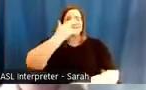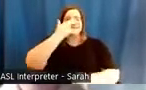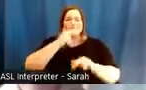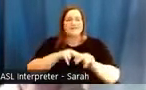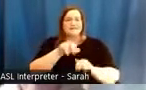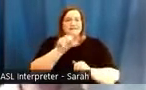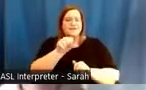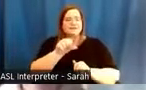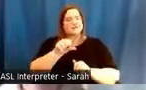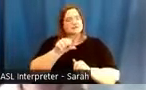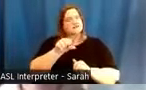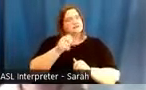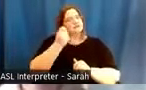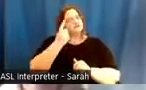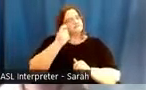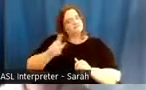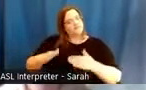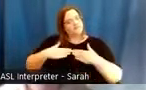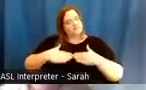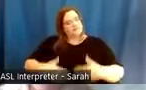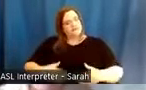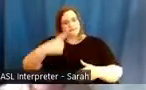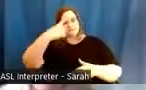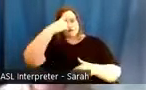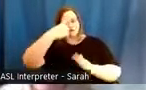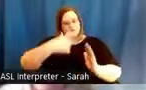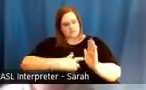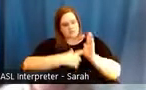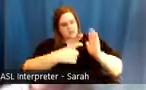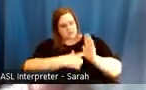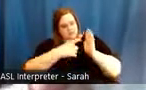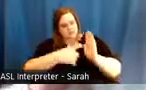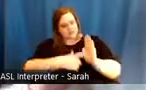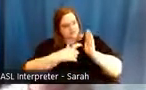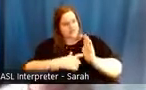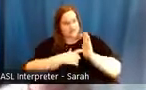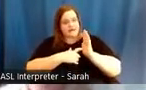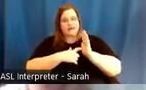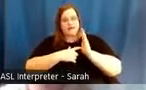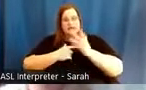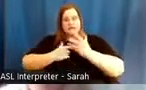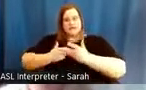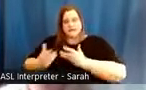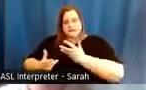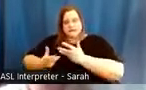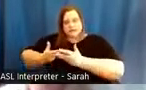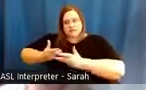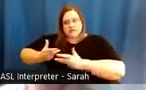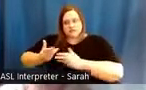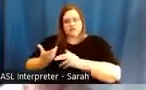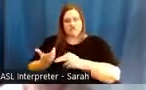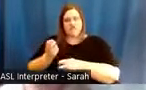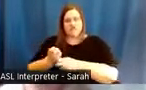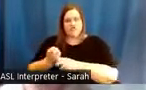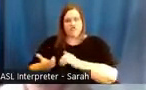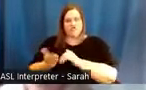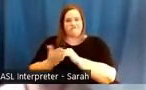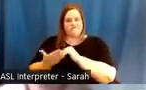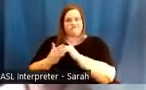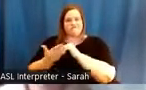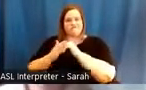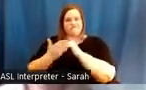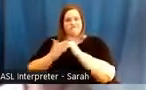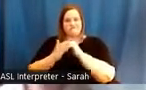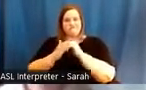extremely physically and mentally demanding, making it harder for us with each passing year. We stay awake